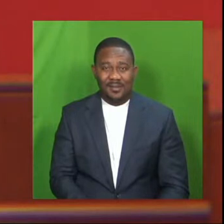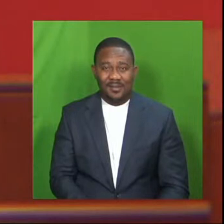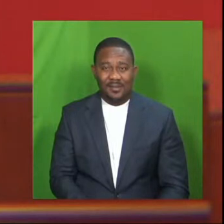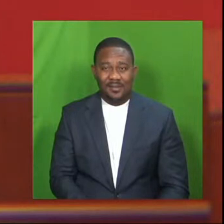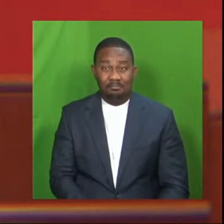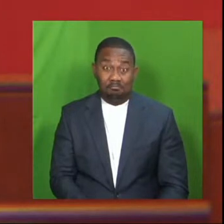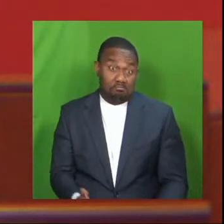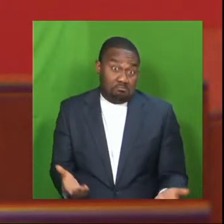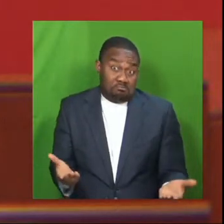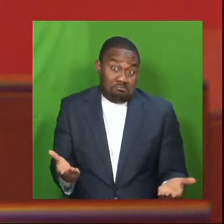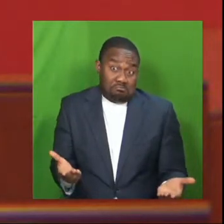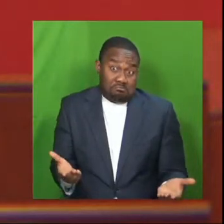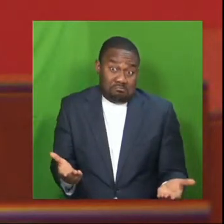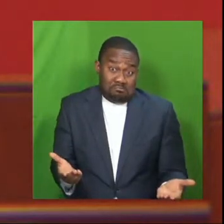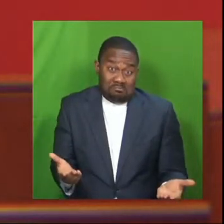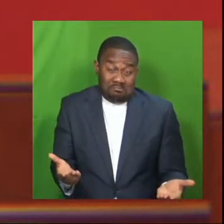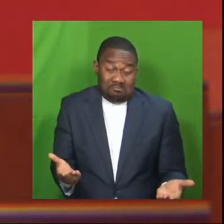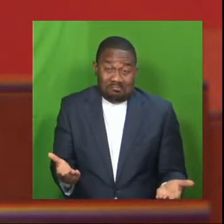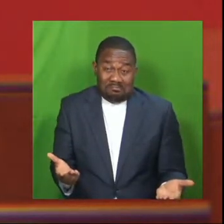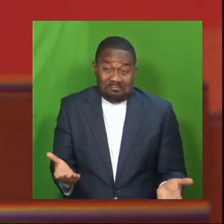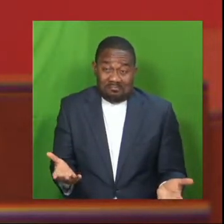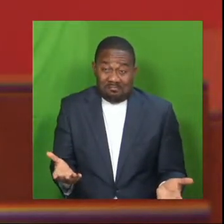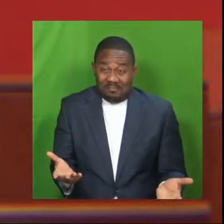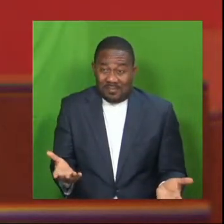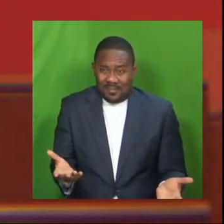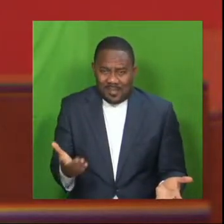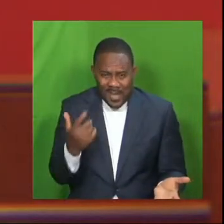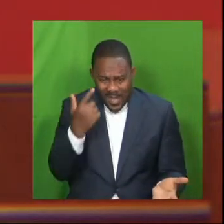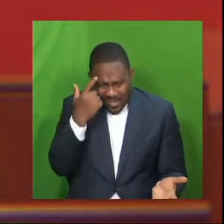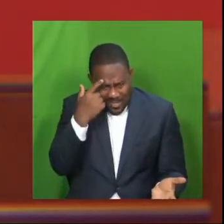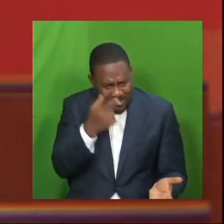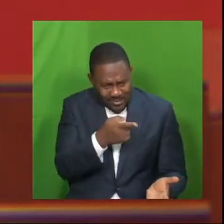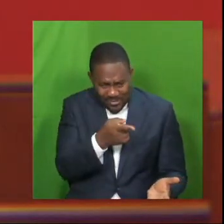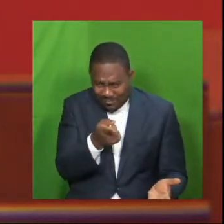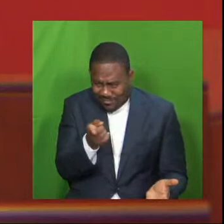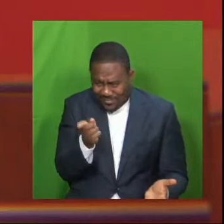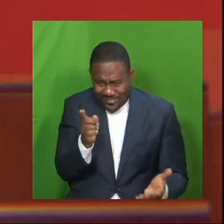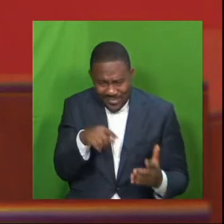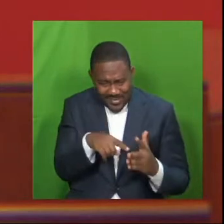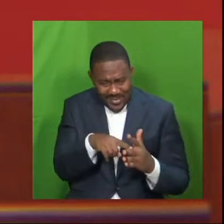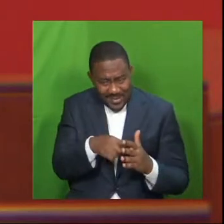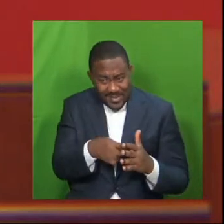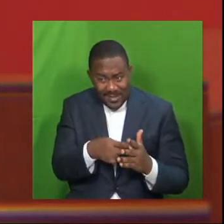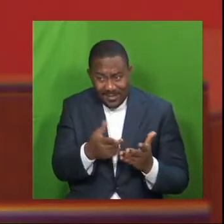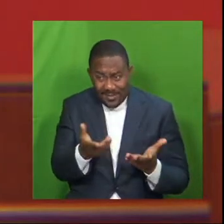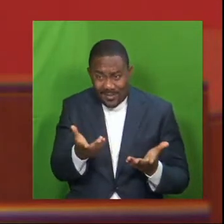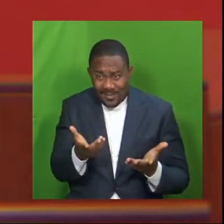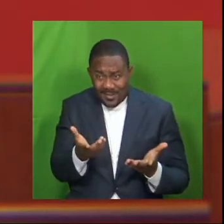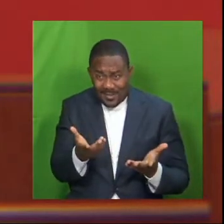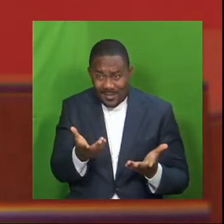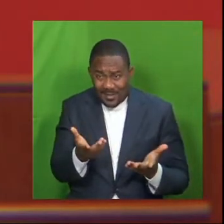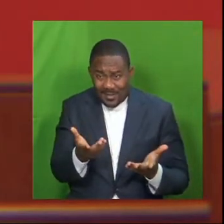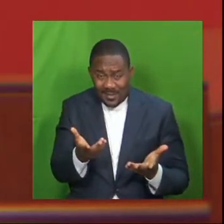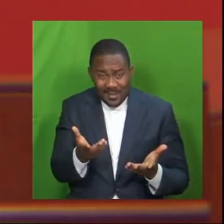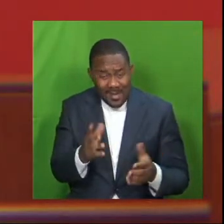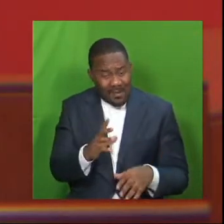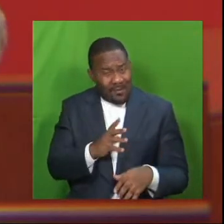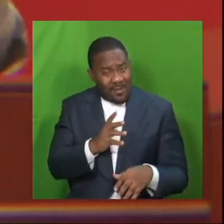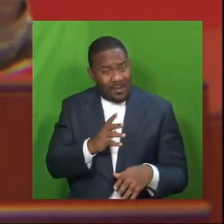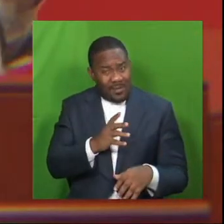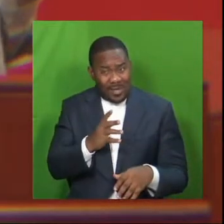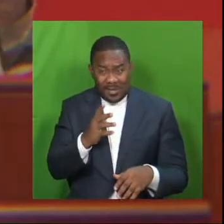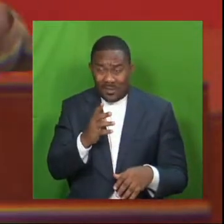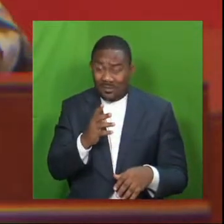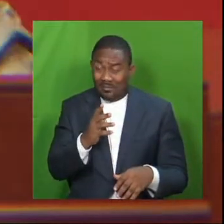Well, leadership, I thought that you set the ball. After formal communication, leadership decided